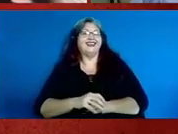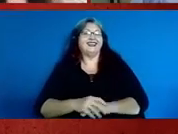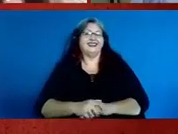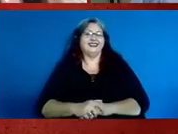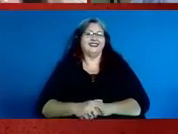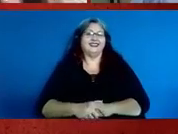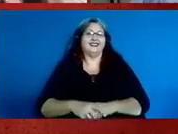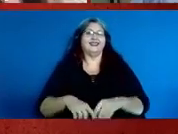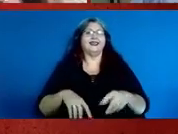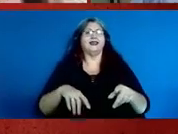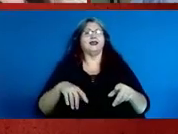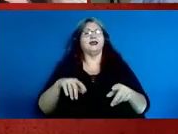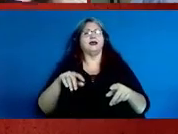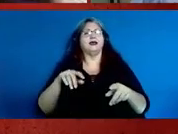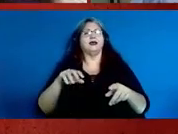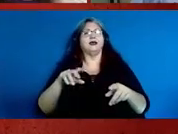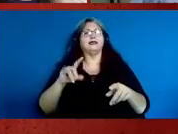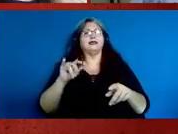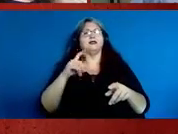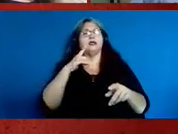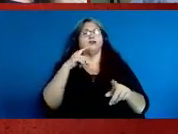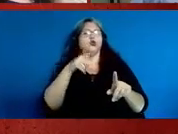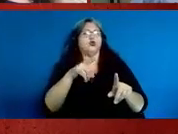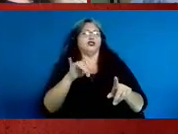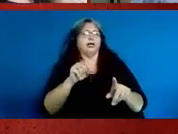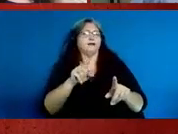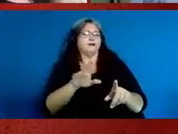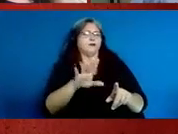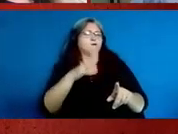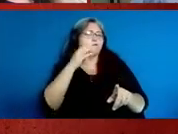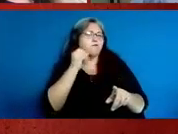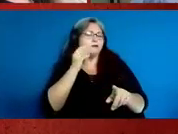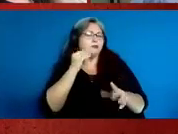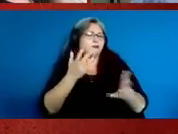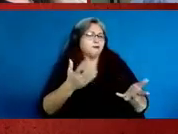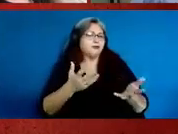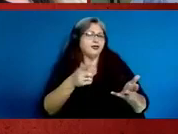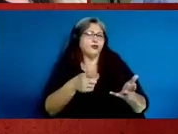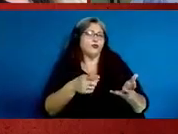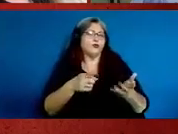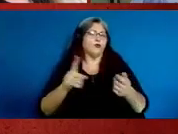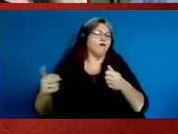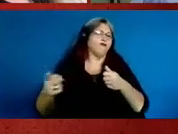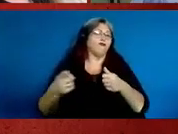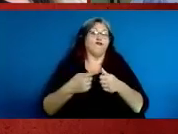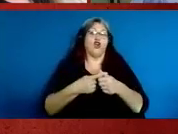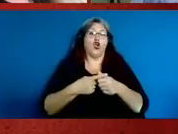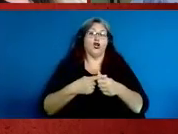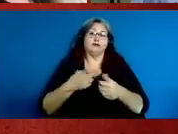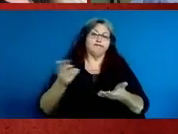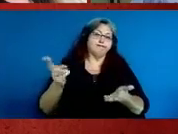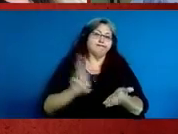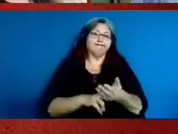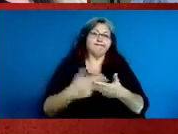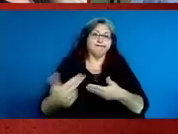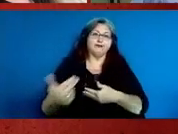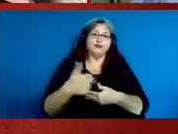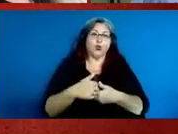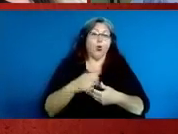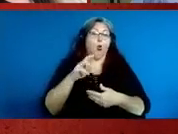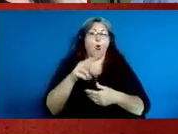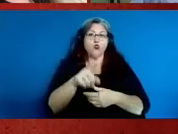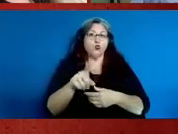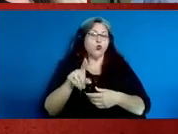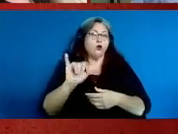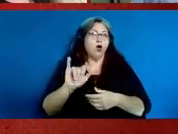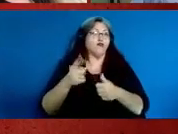But for you, James, how was it like for you, when you first signed on to this, or when you first even heard